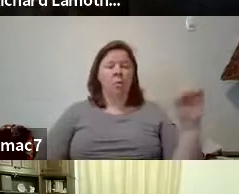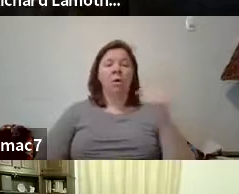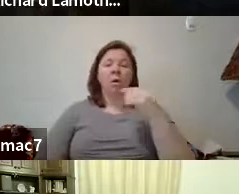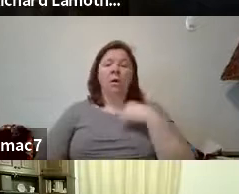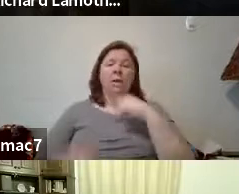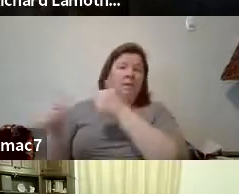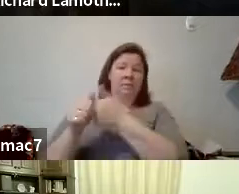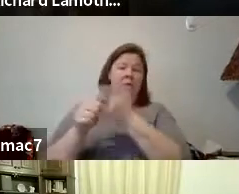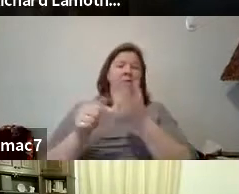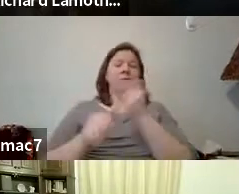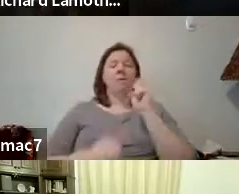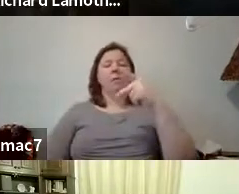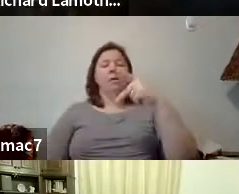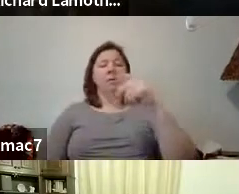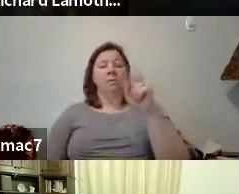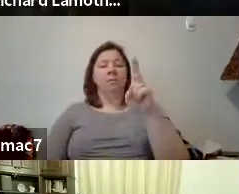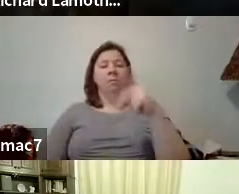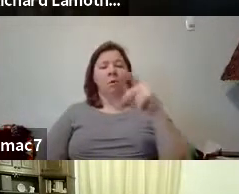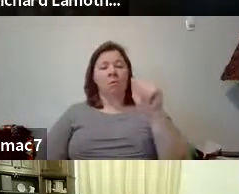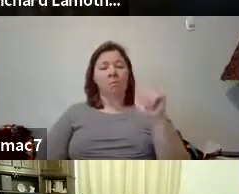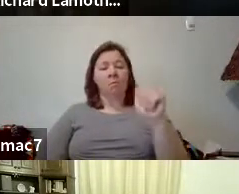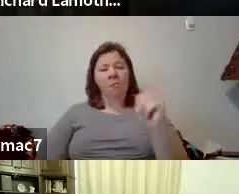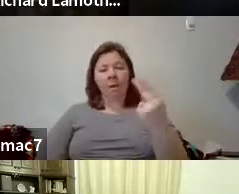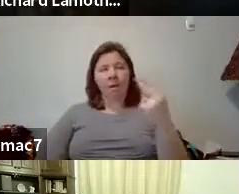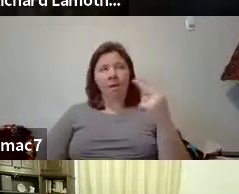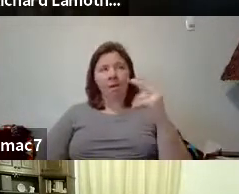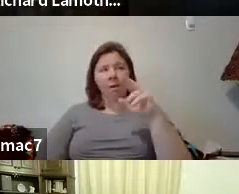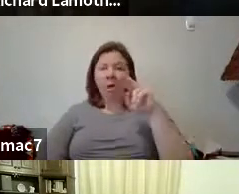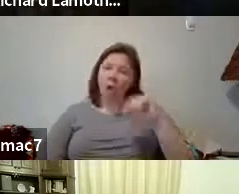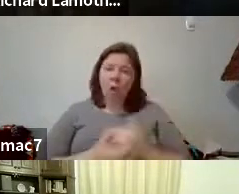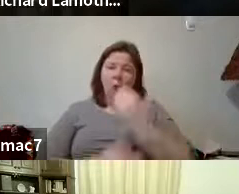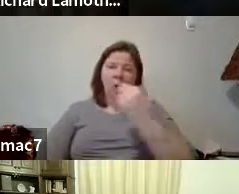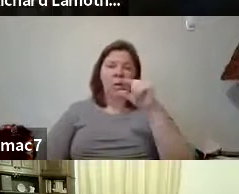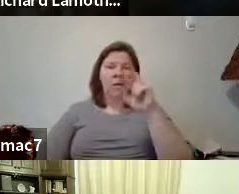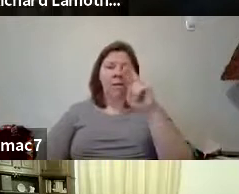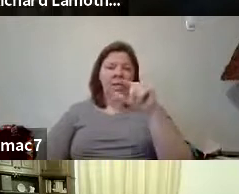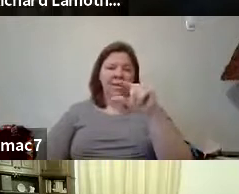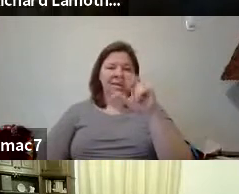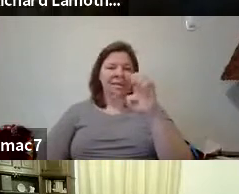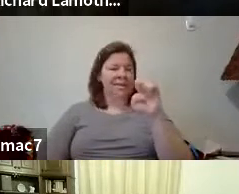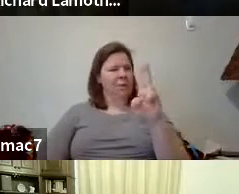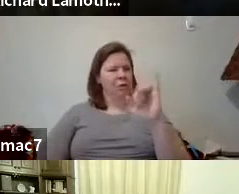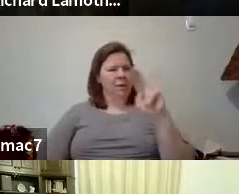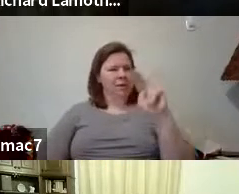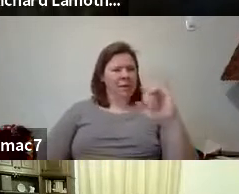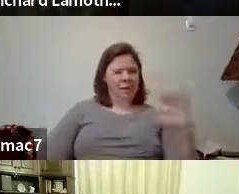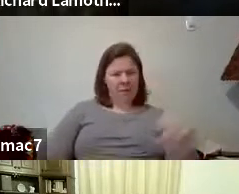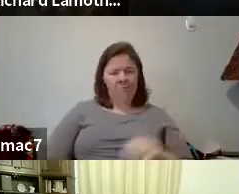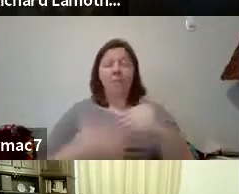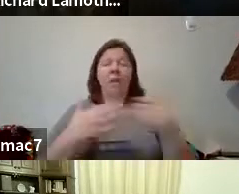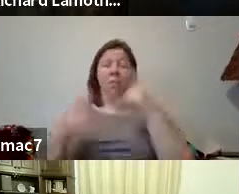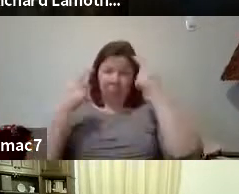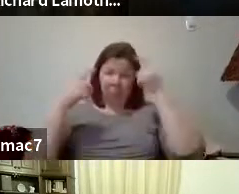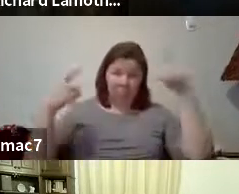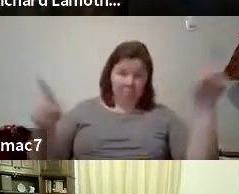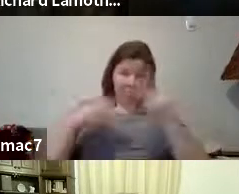New Guinea, and he was talking about team building. And if you really want success in this business,